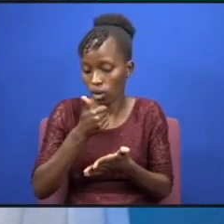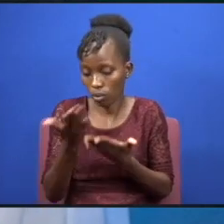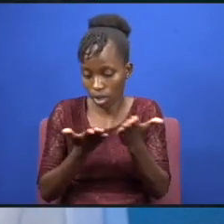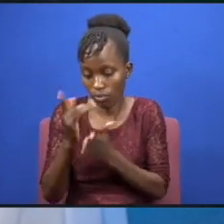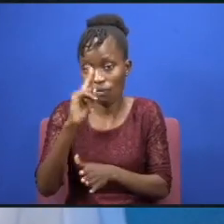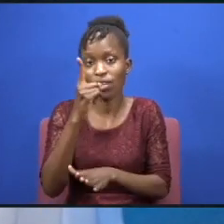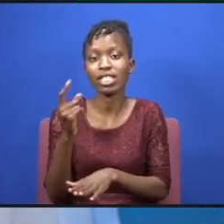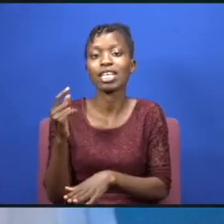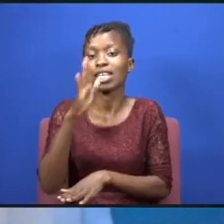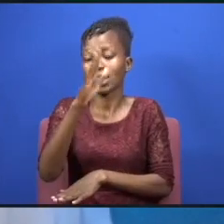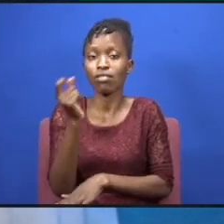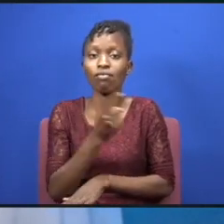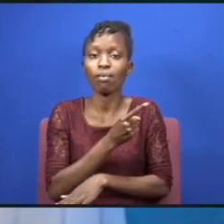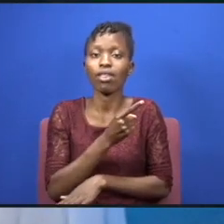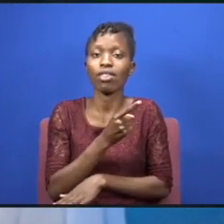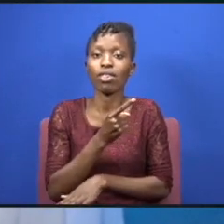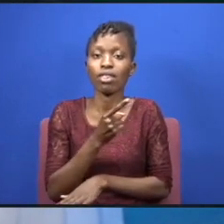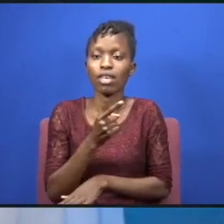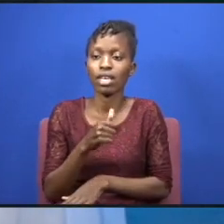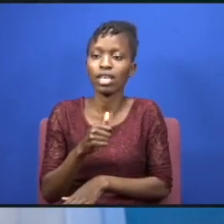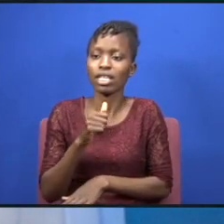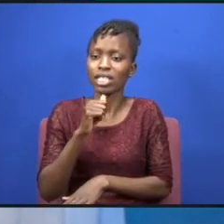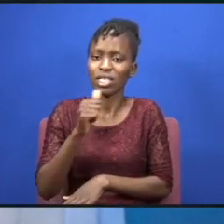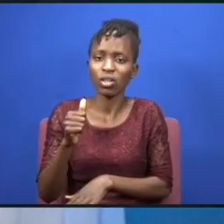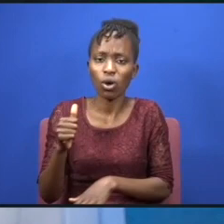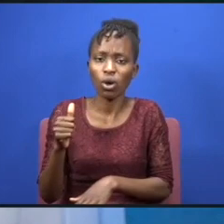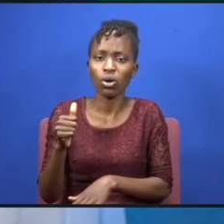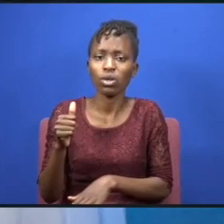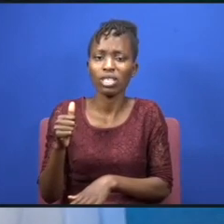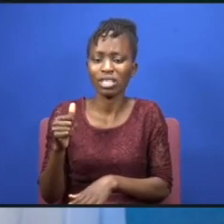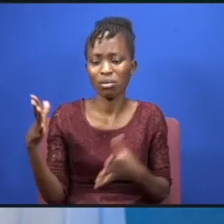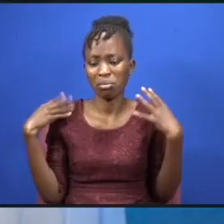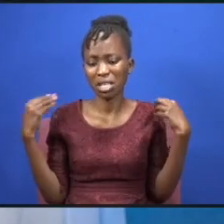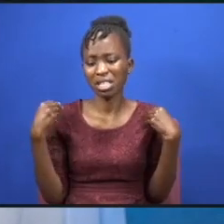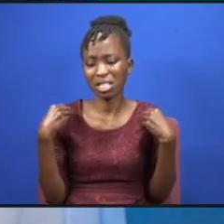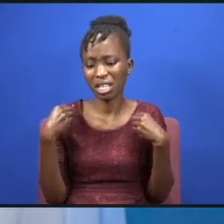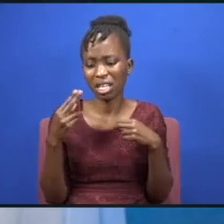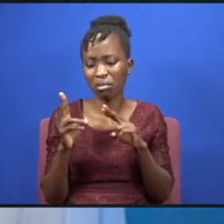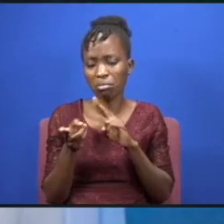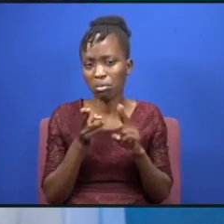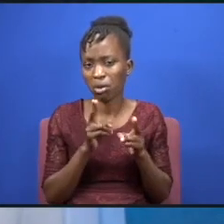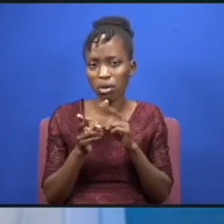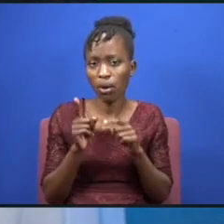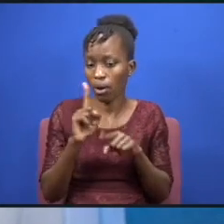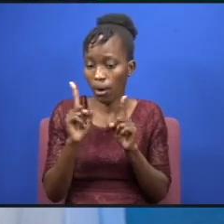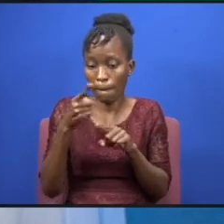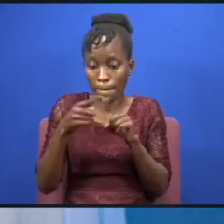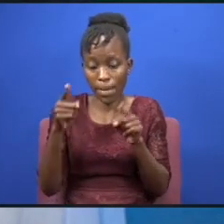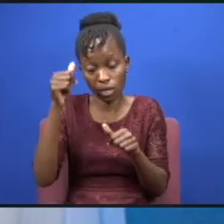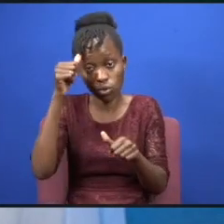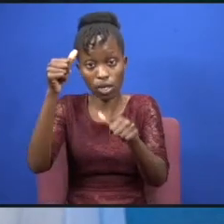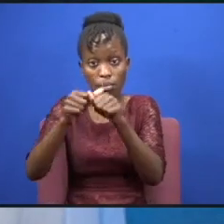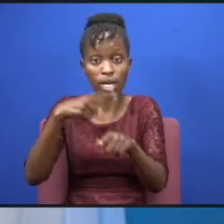first Sunday of the month. But it is not a practice that is just a practice. But it is something to remind us of the